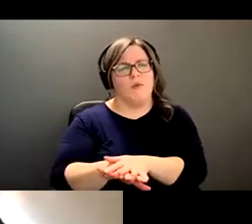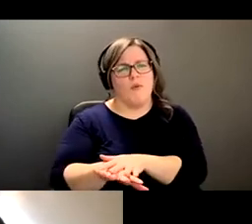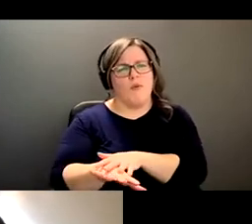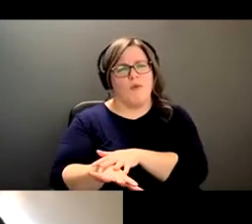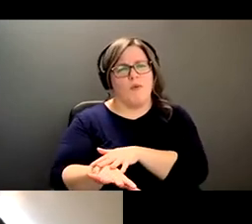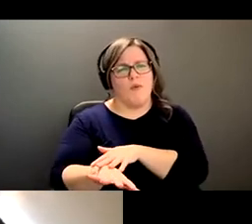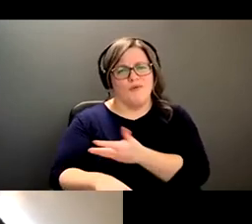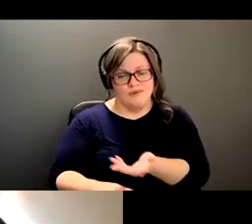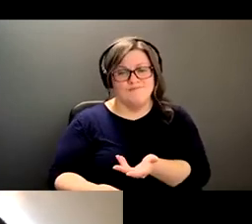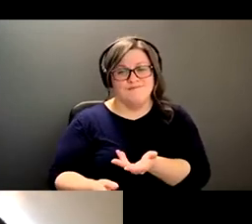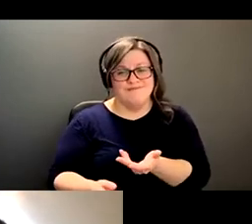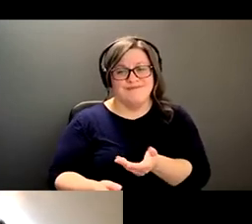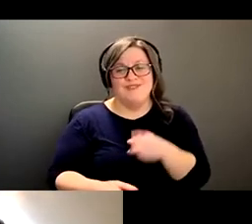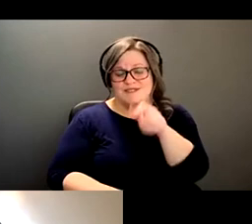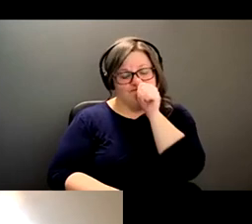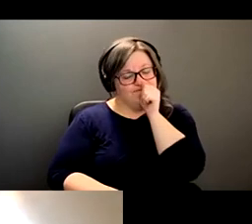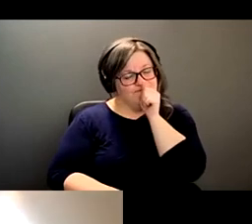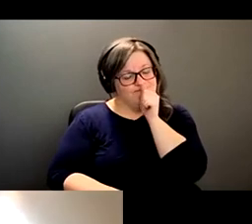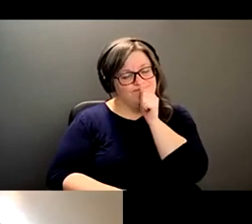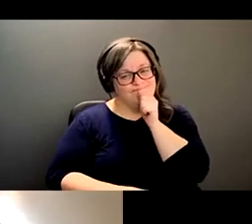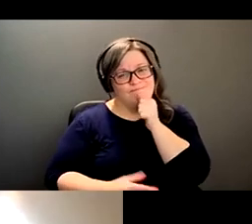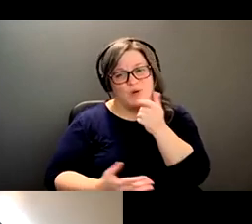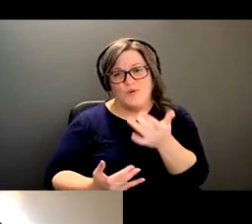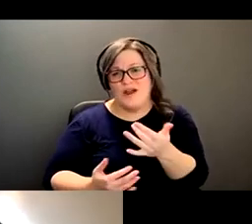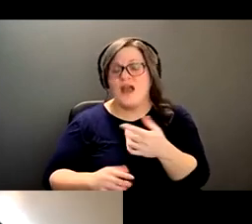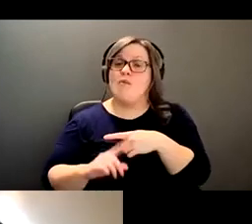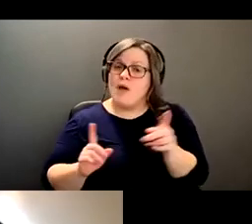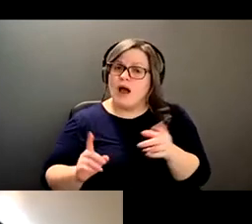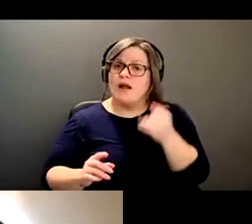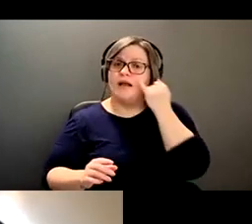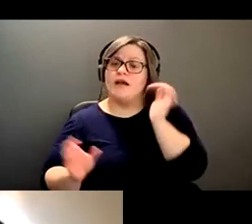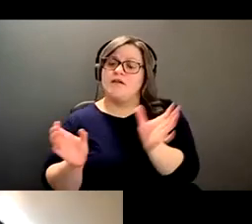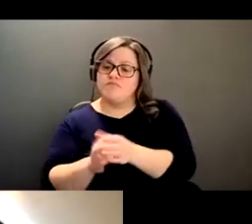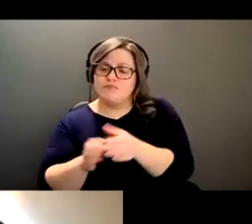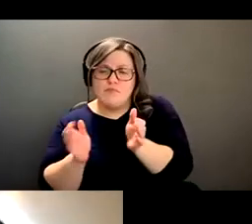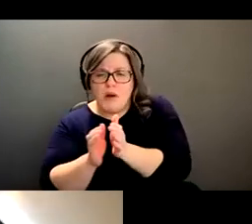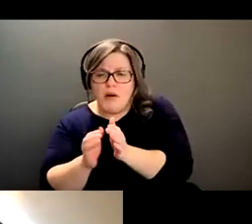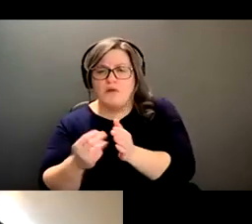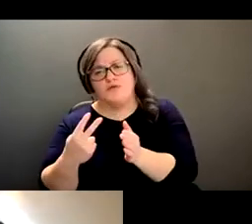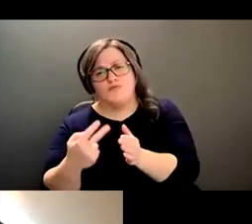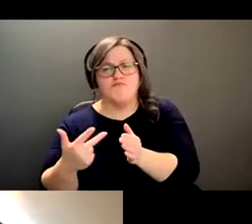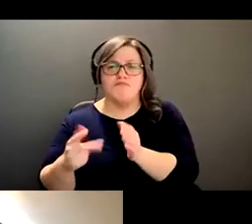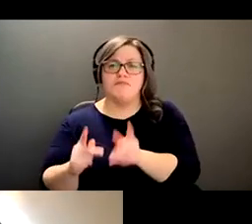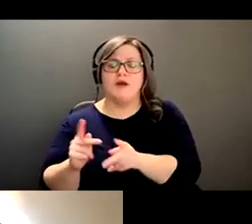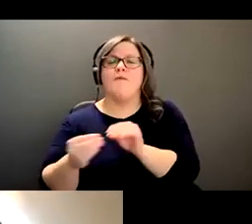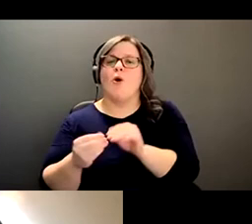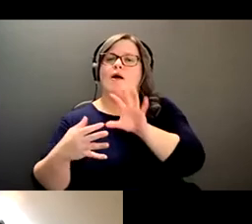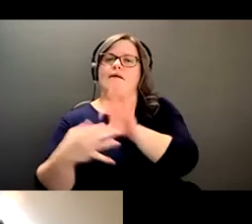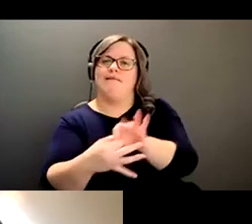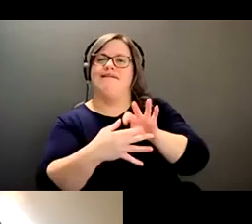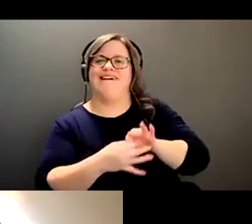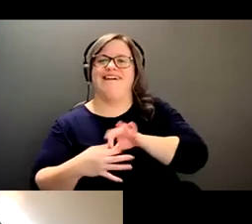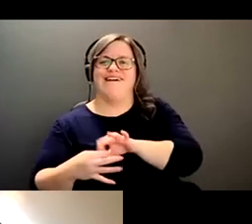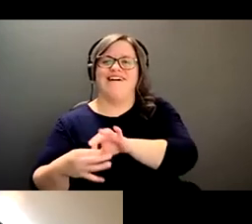that there's a lot more of a relationality with all of our artists, who the majority of which, because we made this